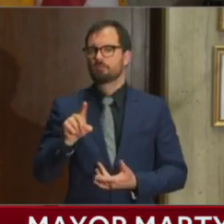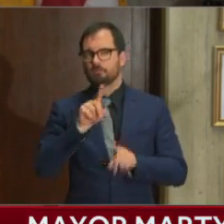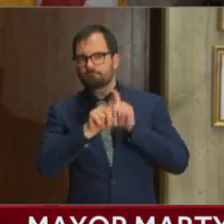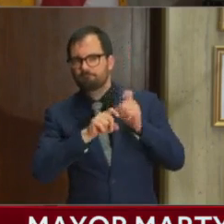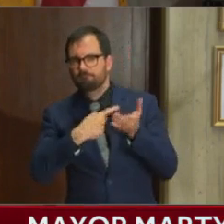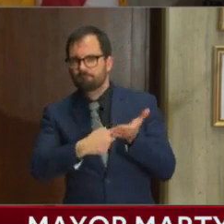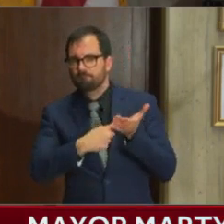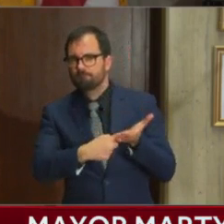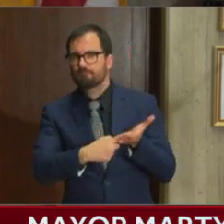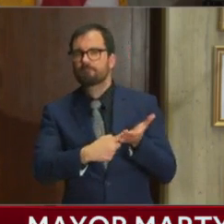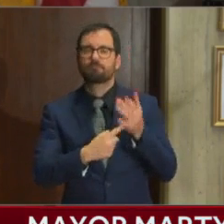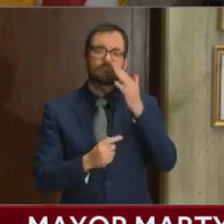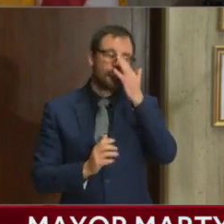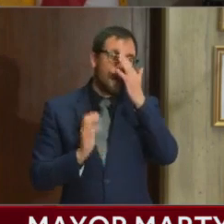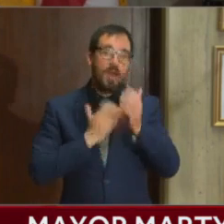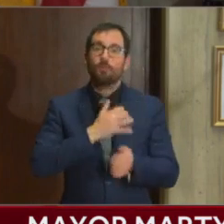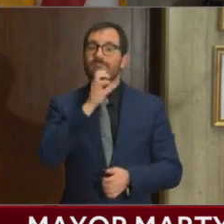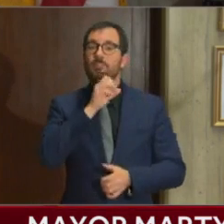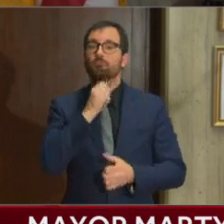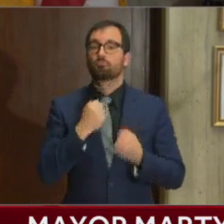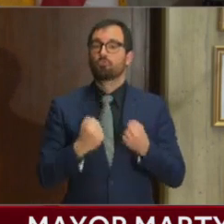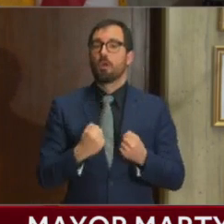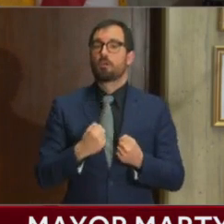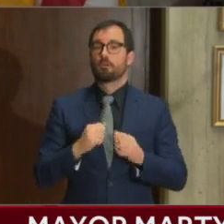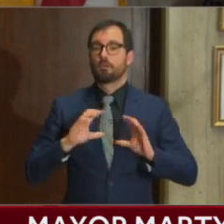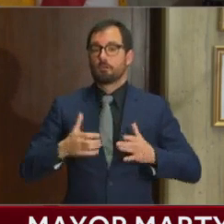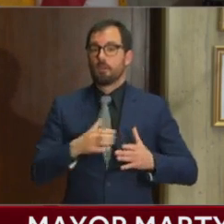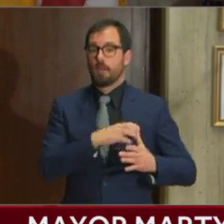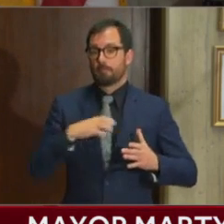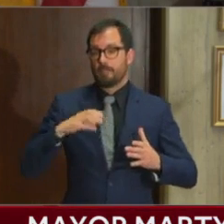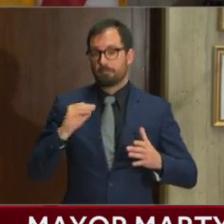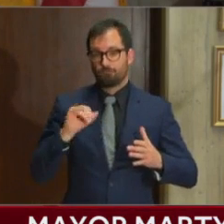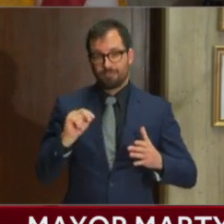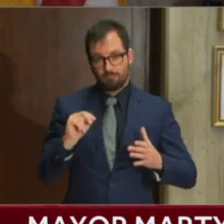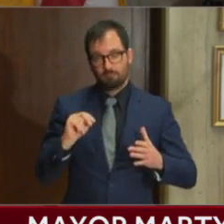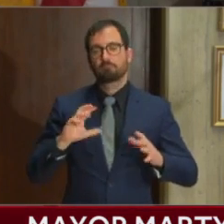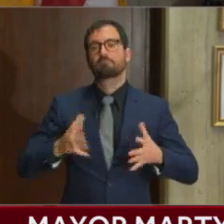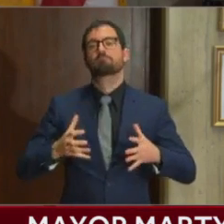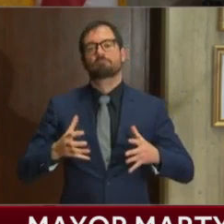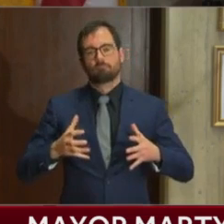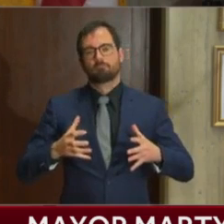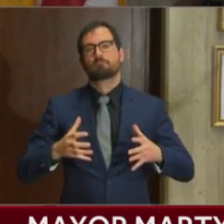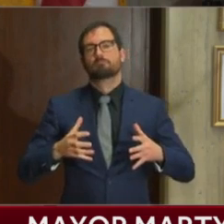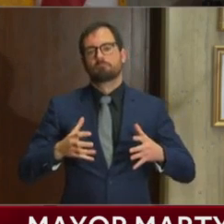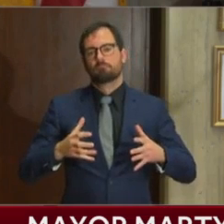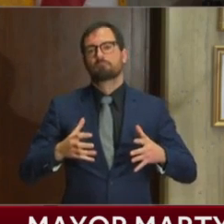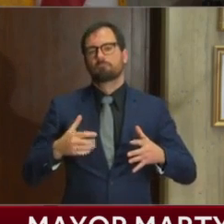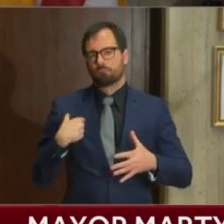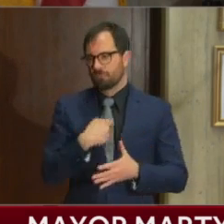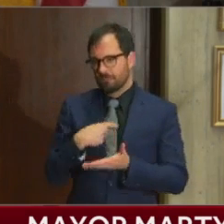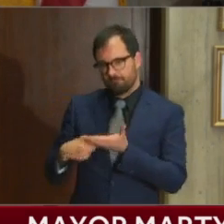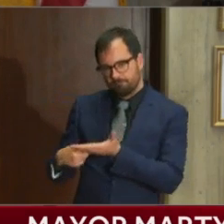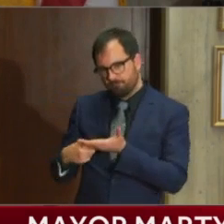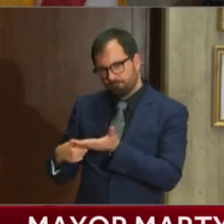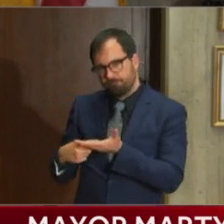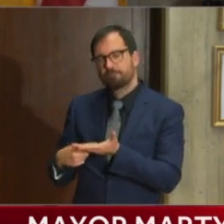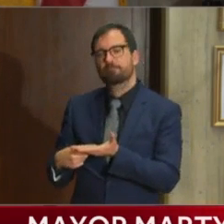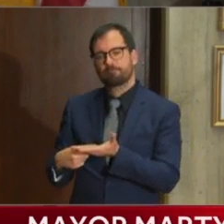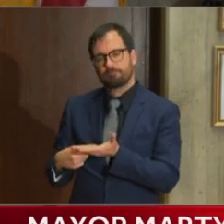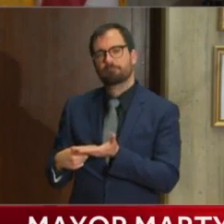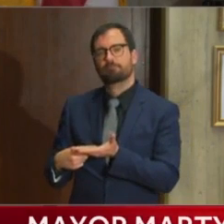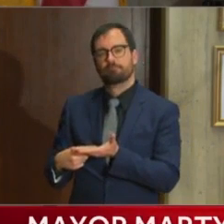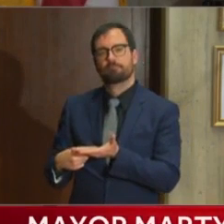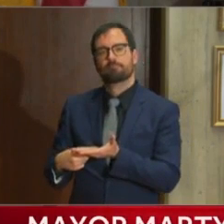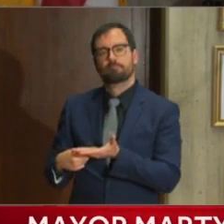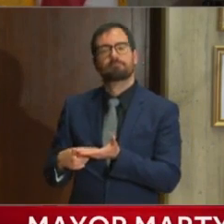now. It will help our hospitals care for those most in need. It will help us protect everyone. I know many